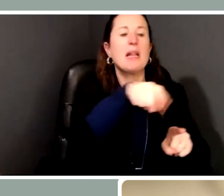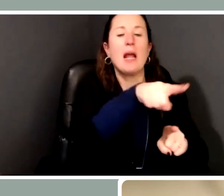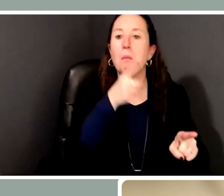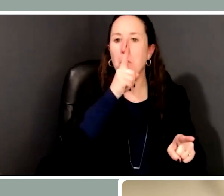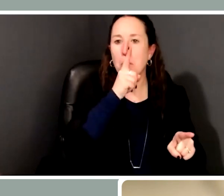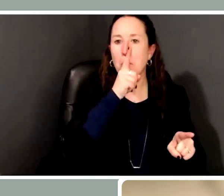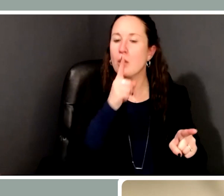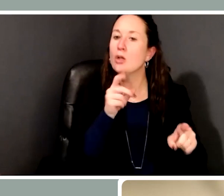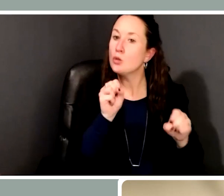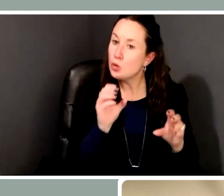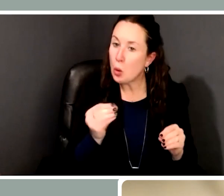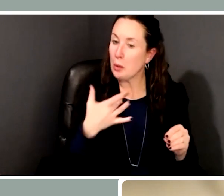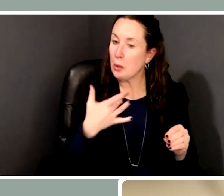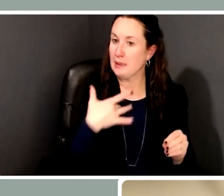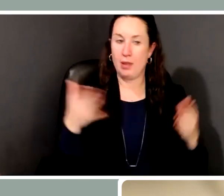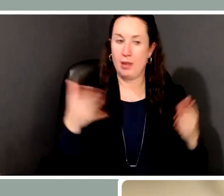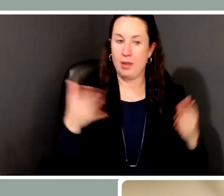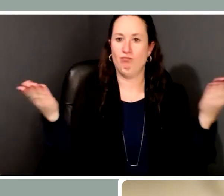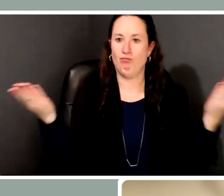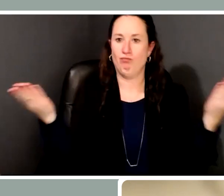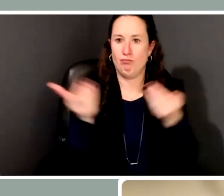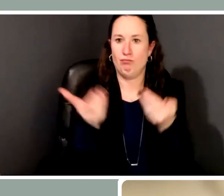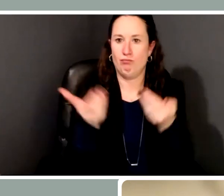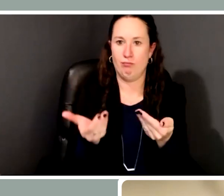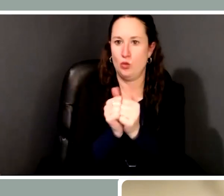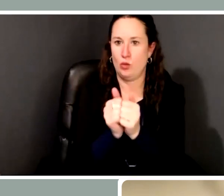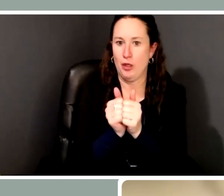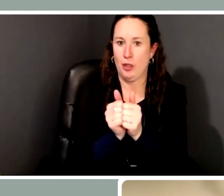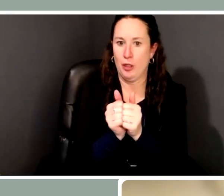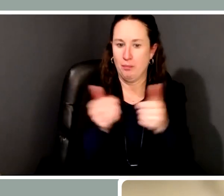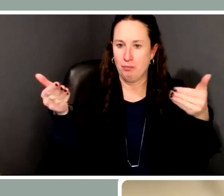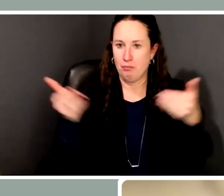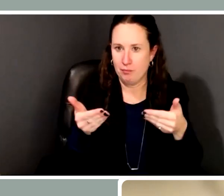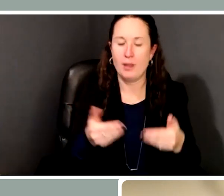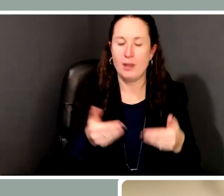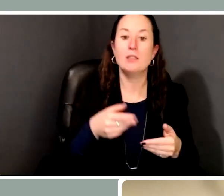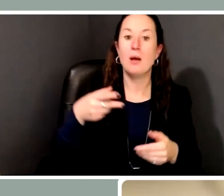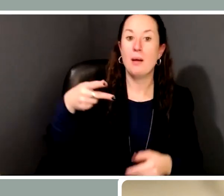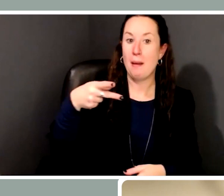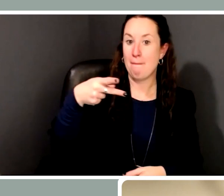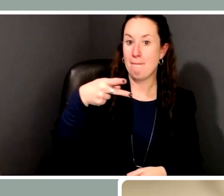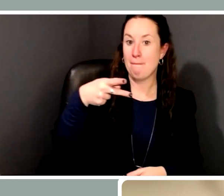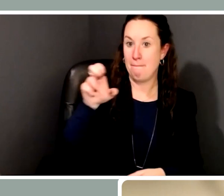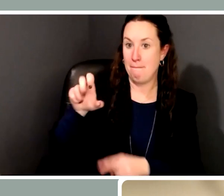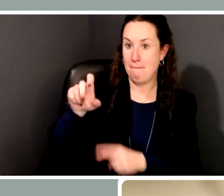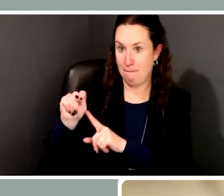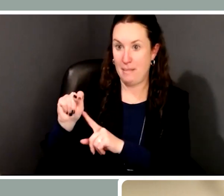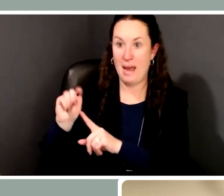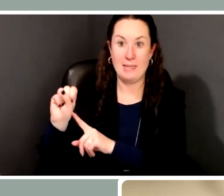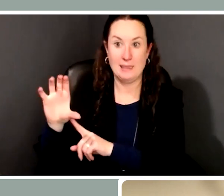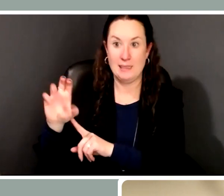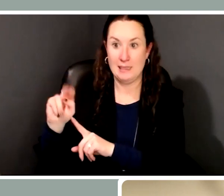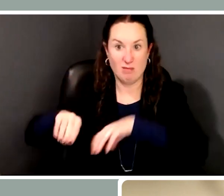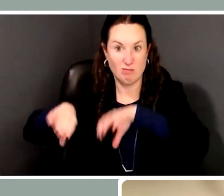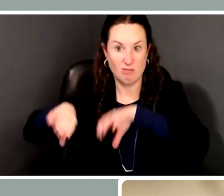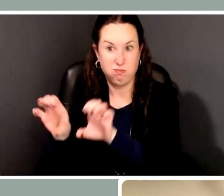studies. And typically the studies that get done is you can do a PET scan with a diagnostic CT sometimes. So that's sort of the best of